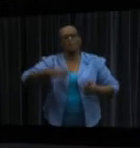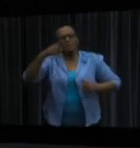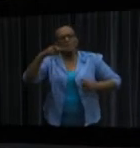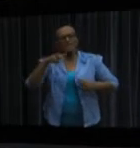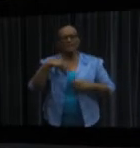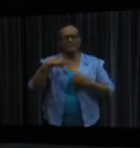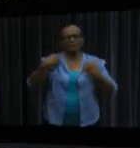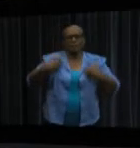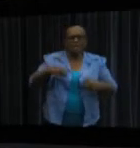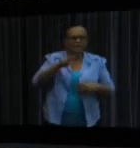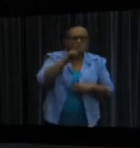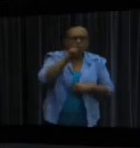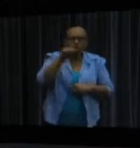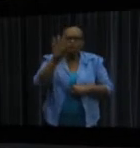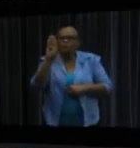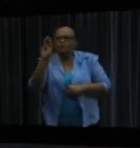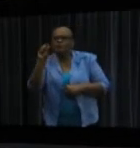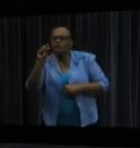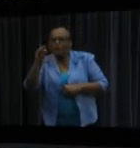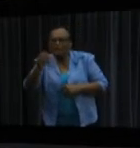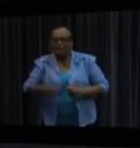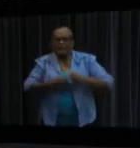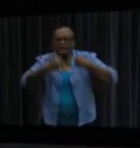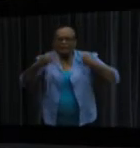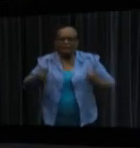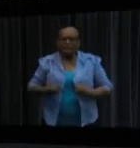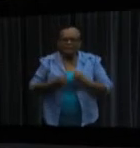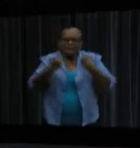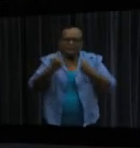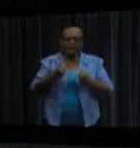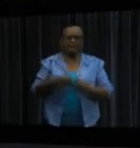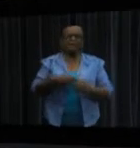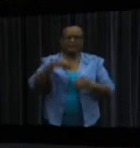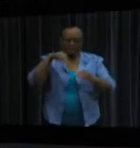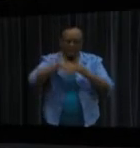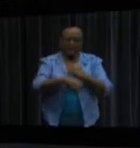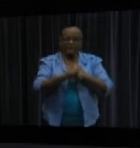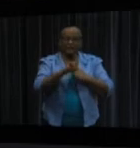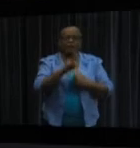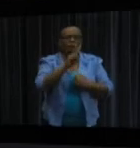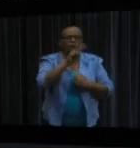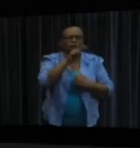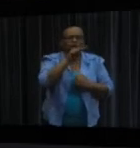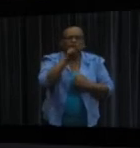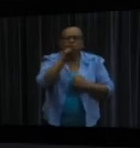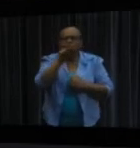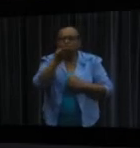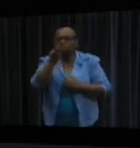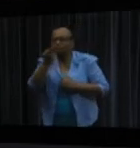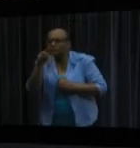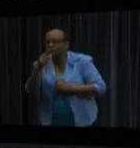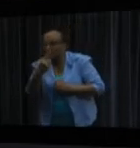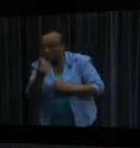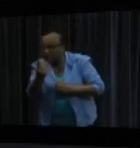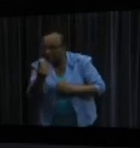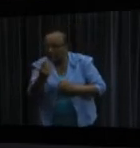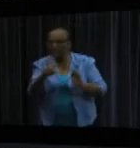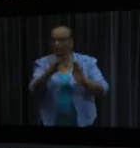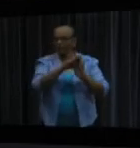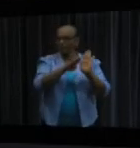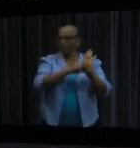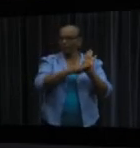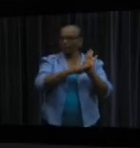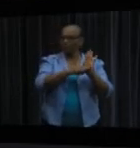applied. More inspectors from the Bureau of Healthcare, BOG, will be trained soon and